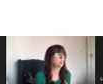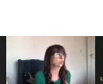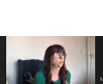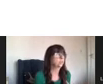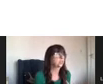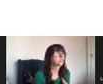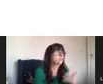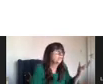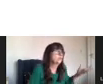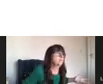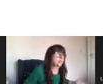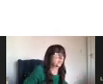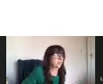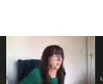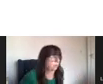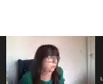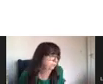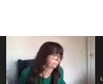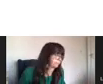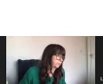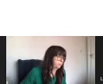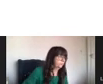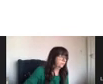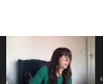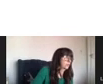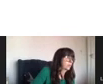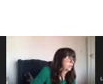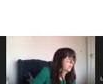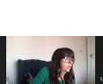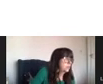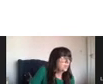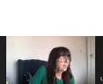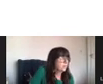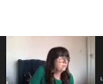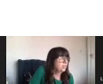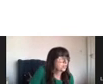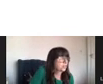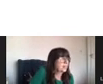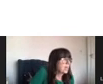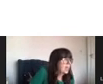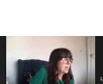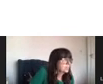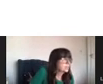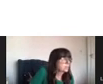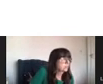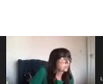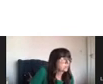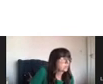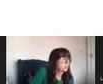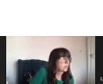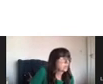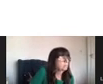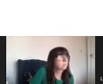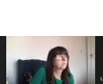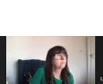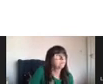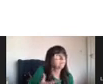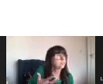identity to the law. So I've used me as an example. So let's have a look then at